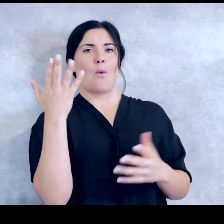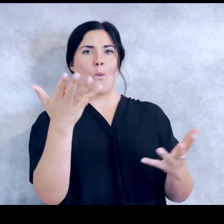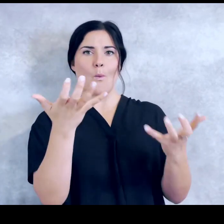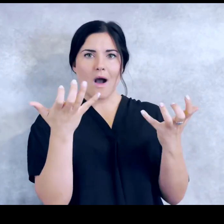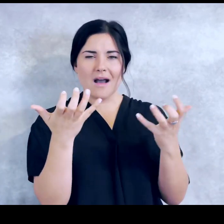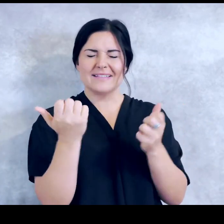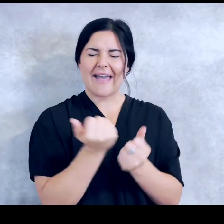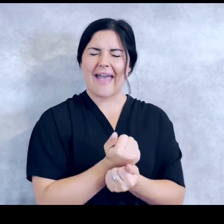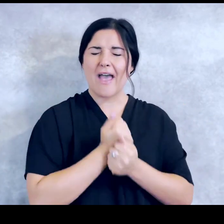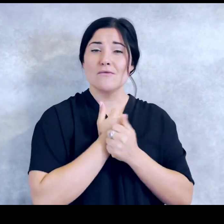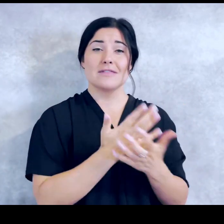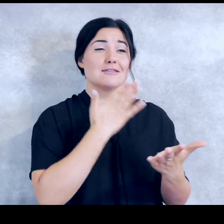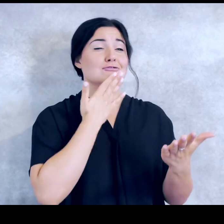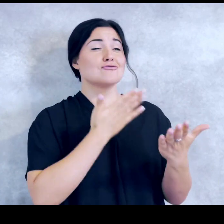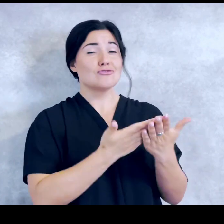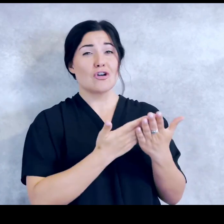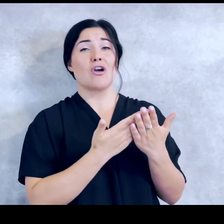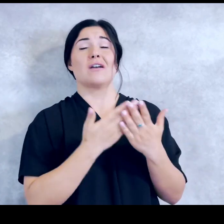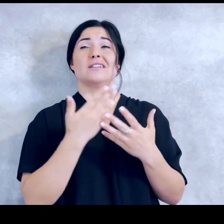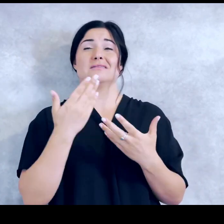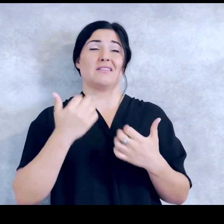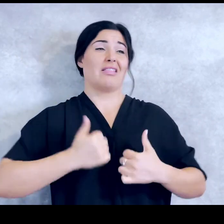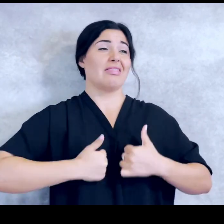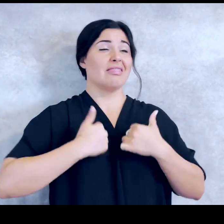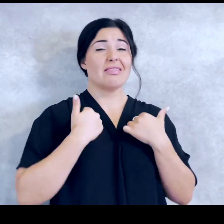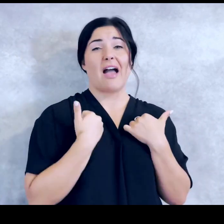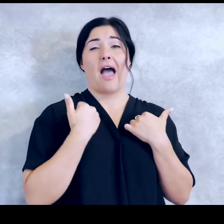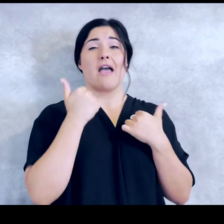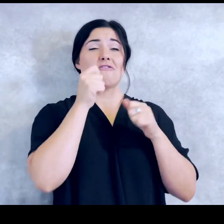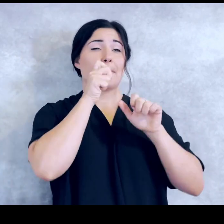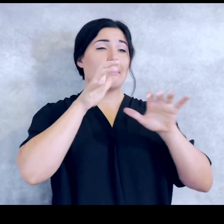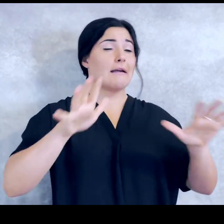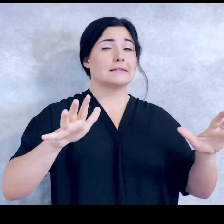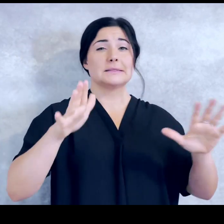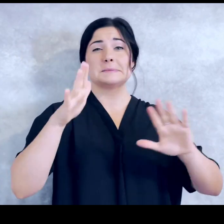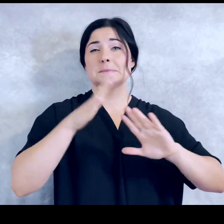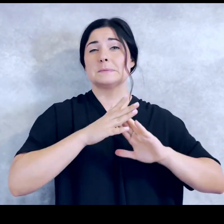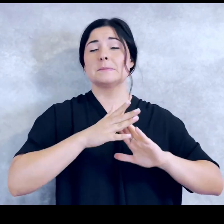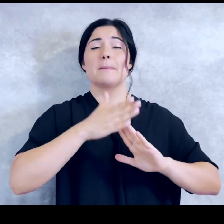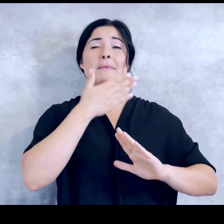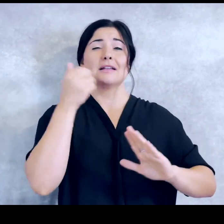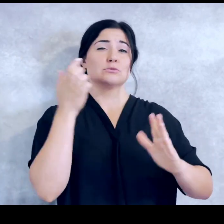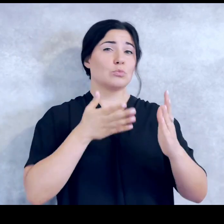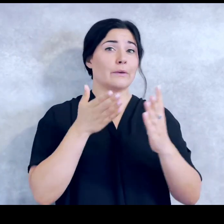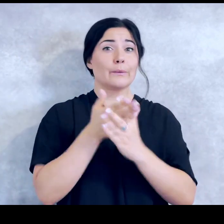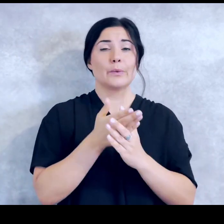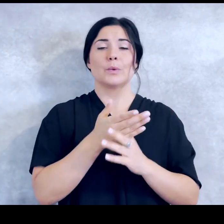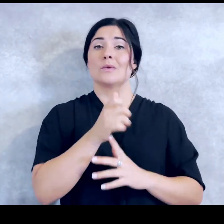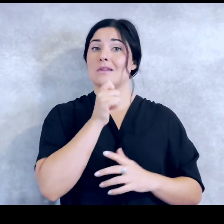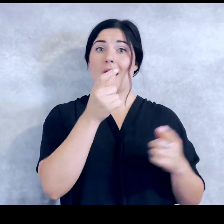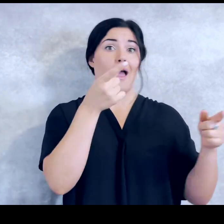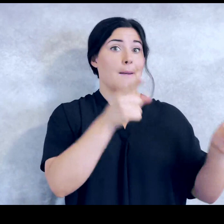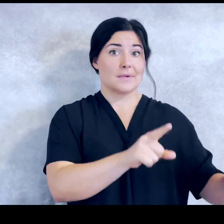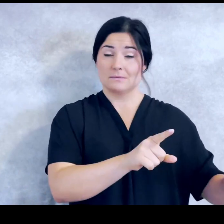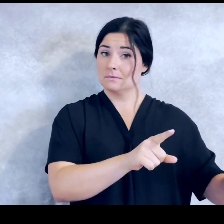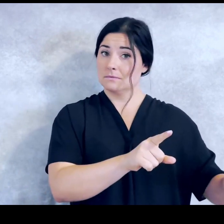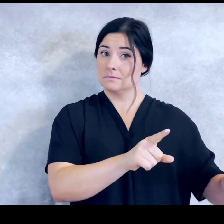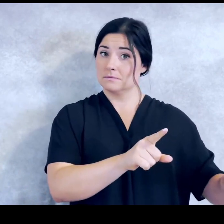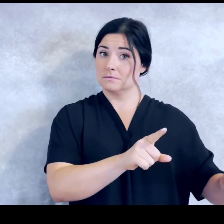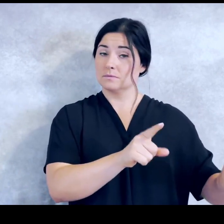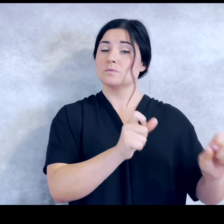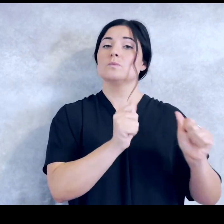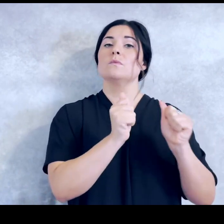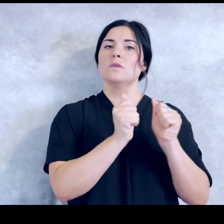God is saying, everything that's good in life, the best things in your life, the greatest blessings and the greatest breakthroughs will not